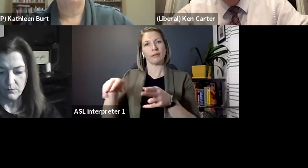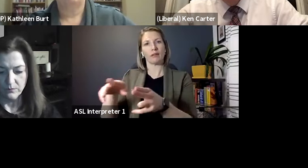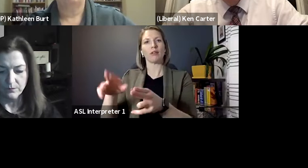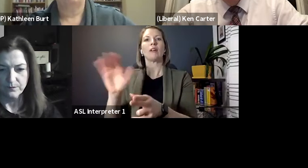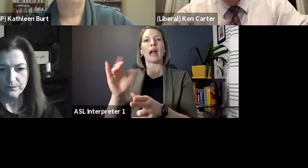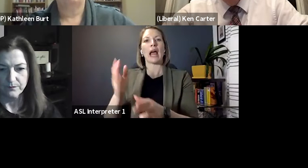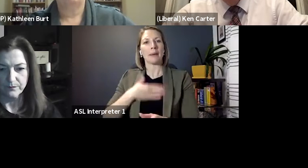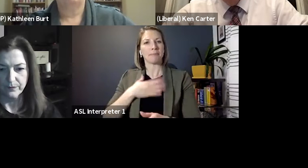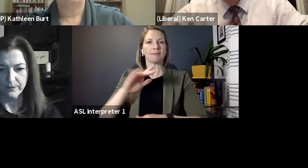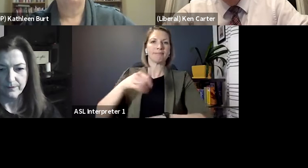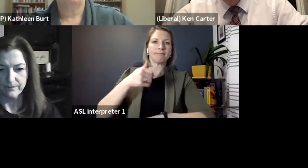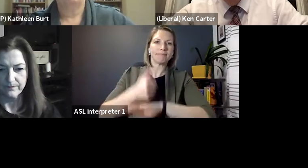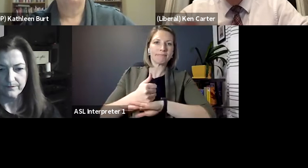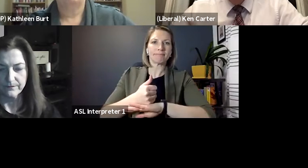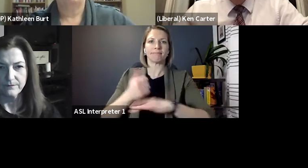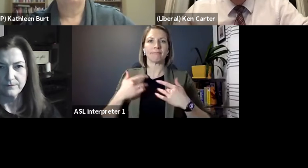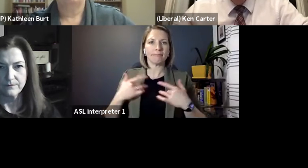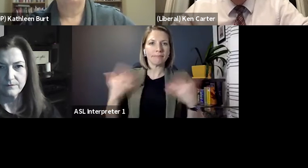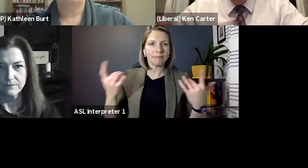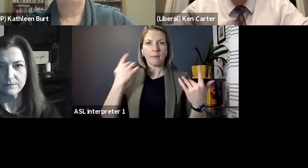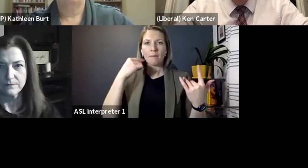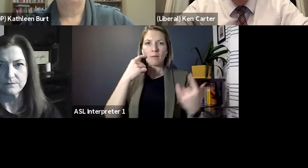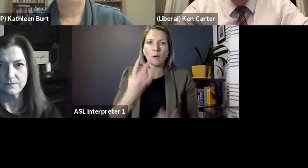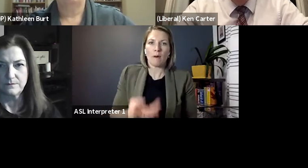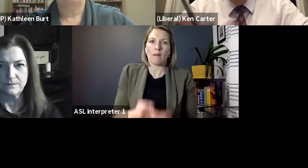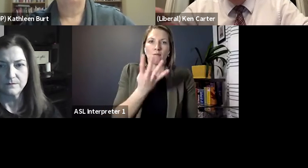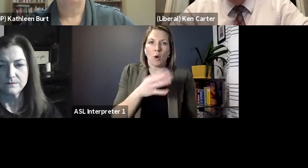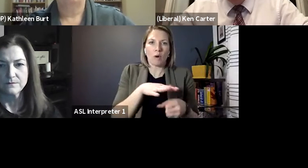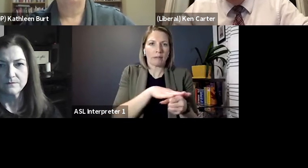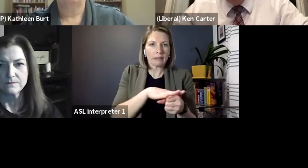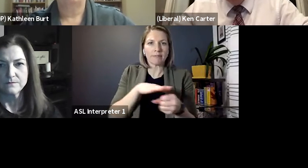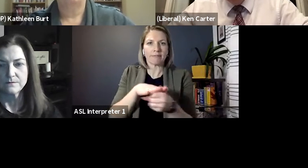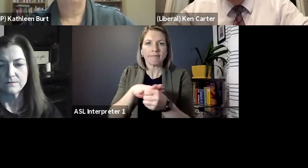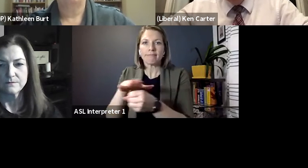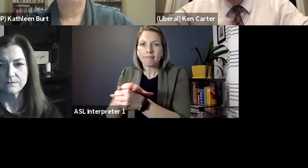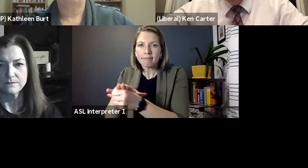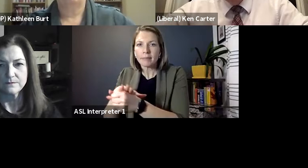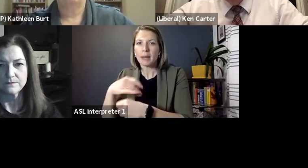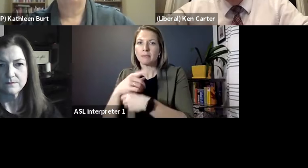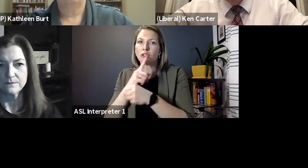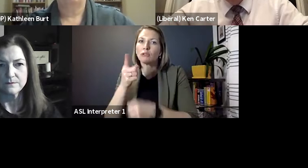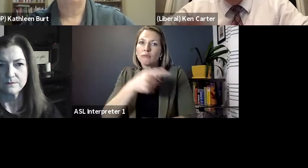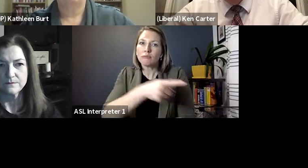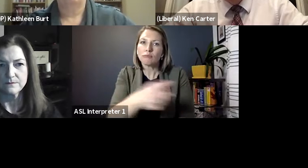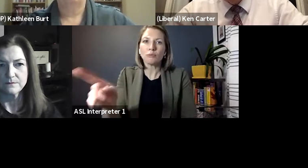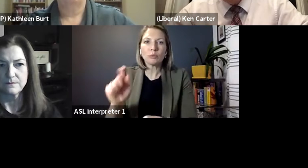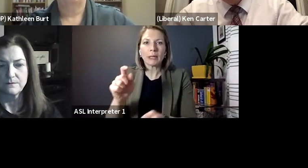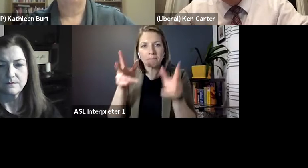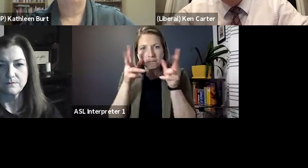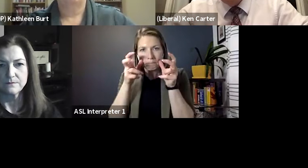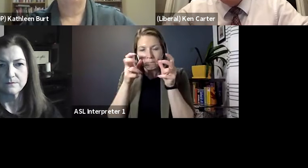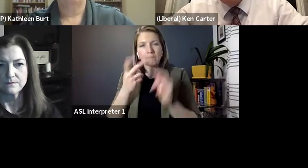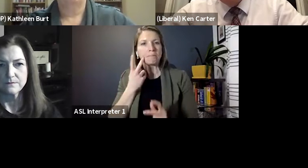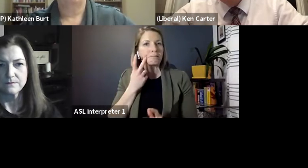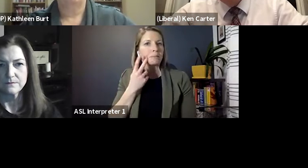directly with the voters of these 4 districts and to help voters to get the information they need as they decide who to vote for in their district.